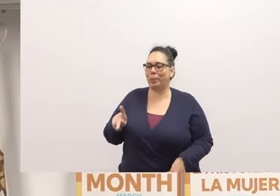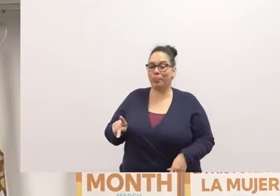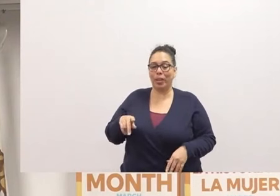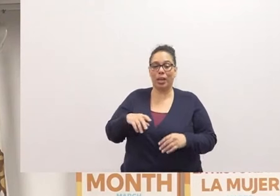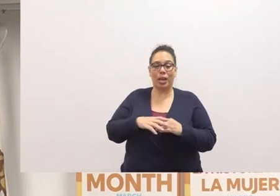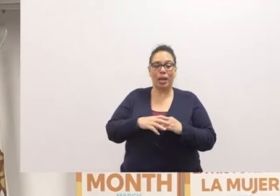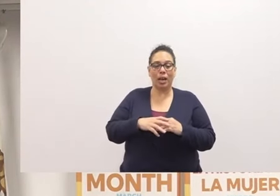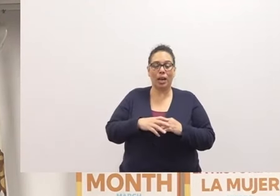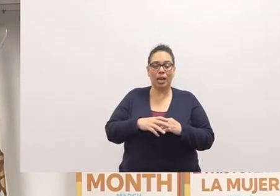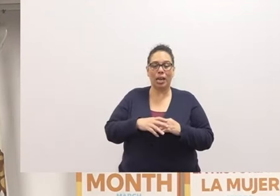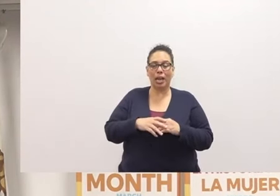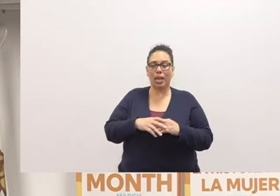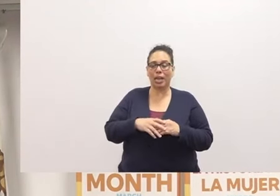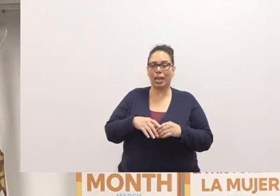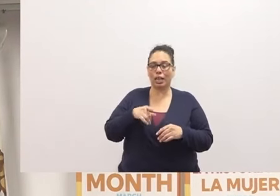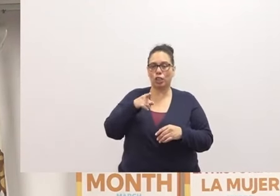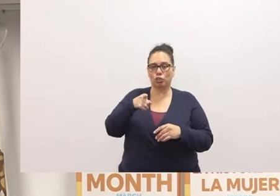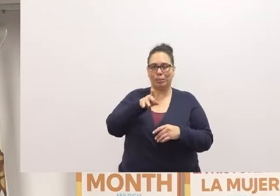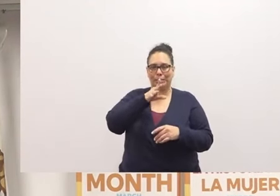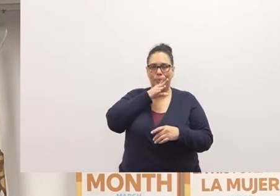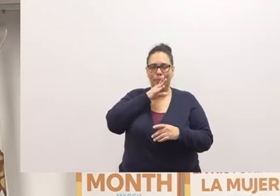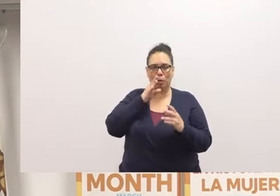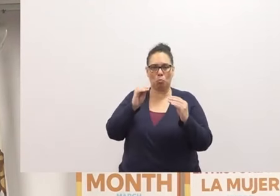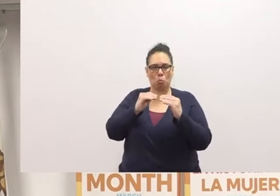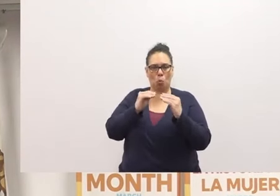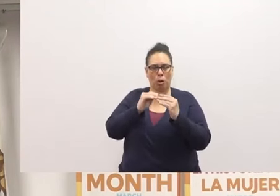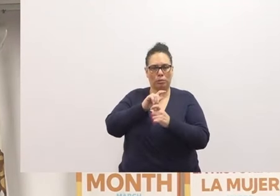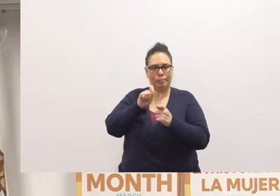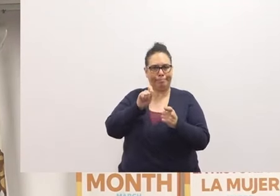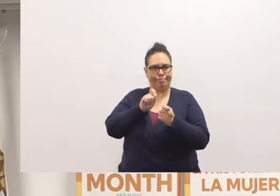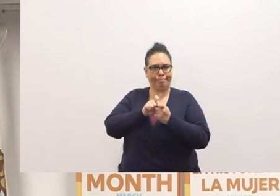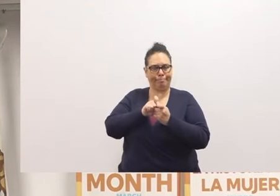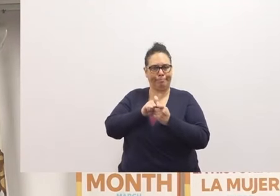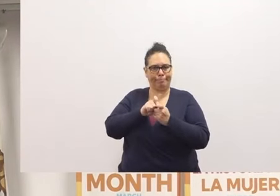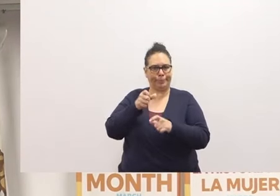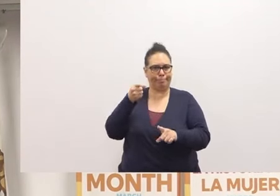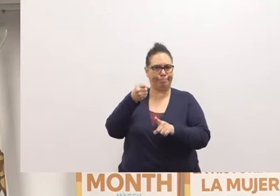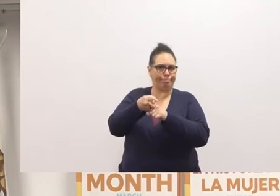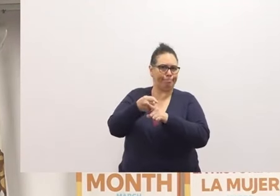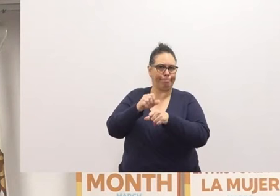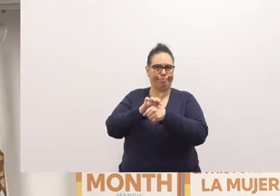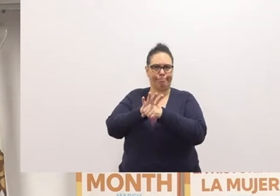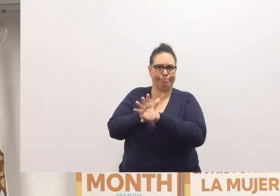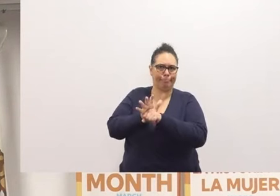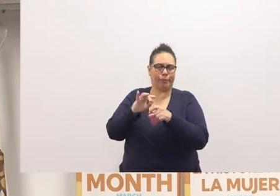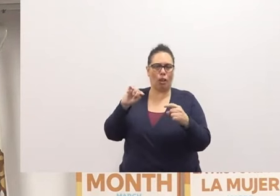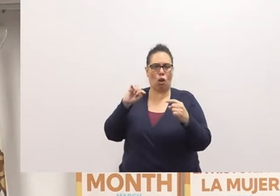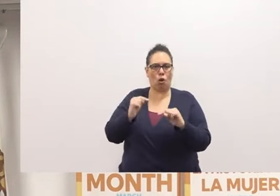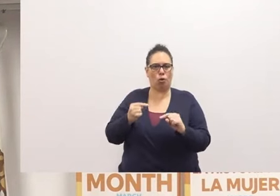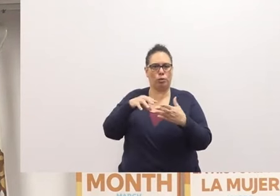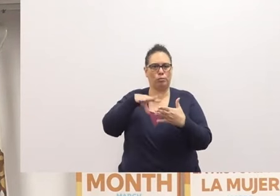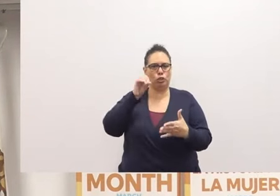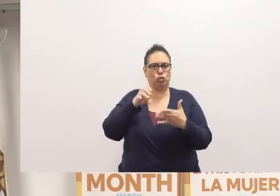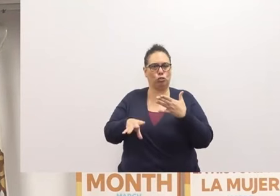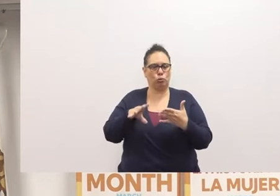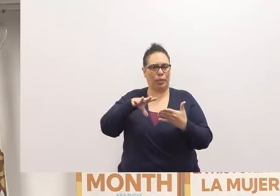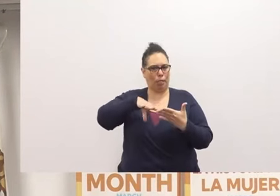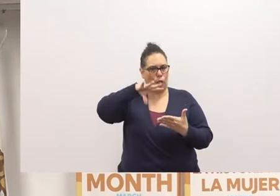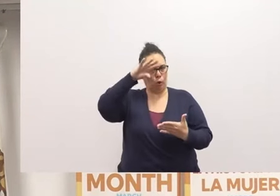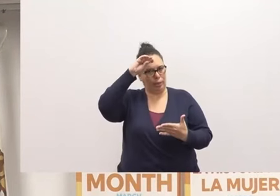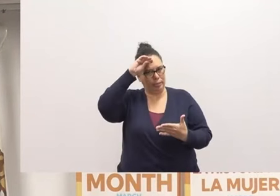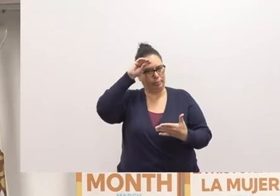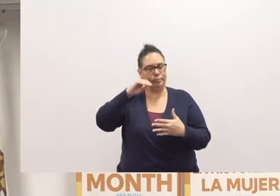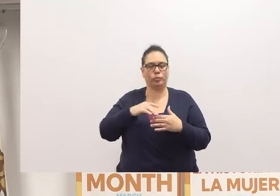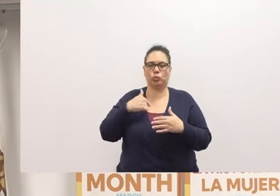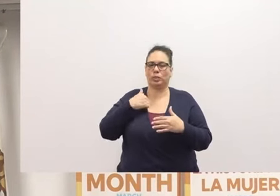speaks to much more precision with how the pandemic has harmed student learning. And so